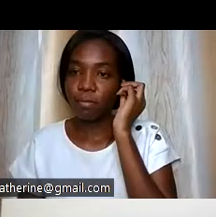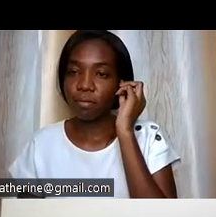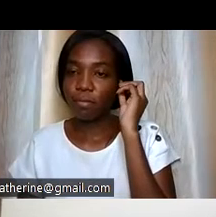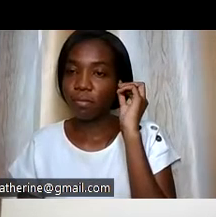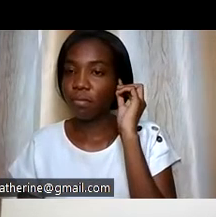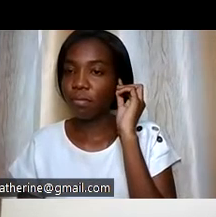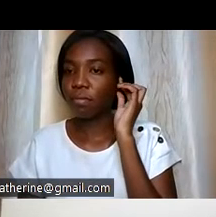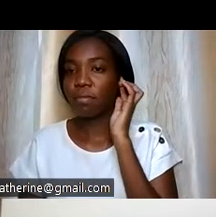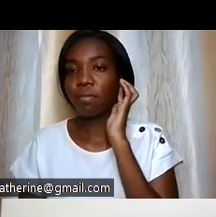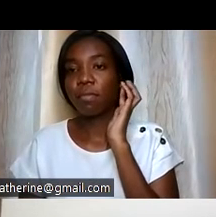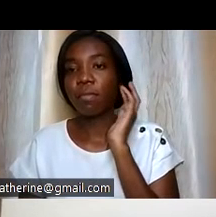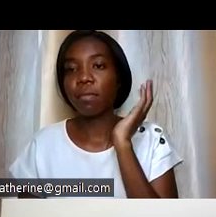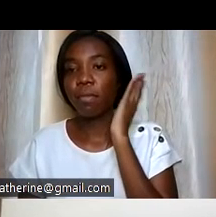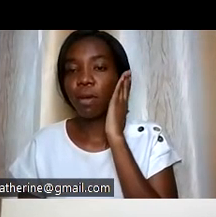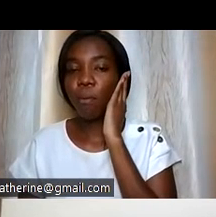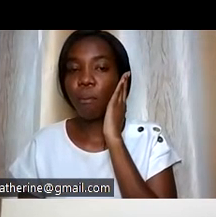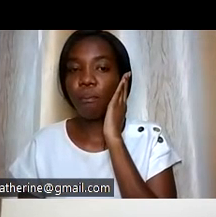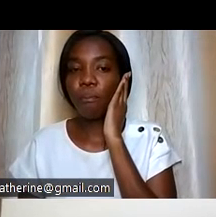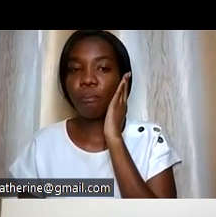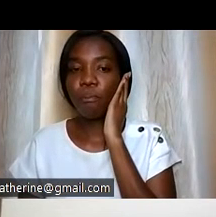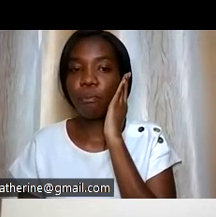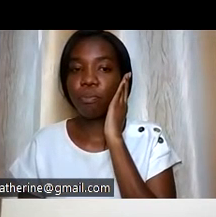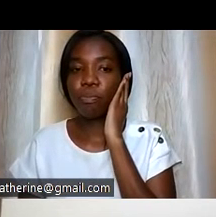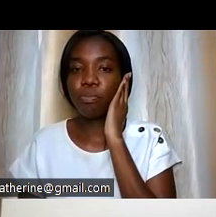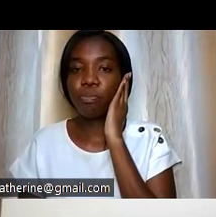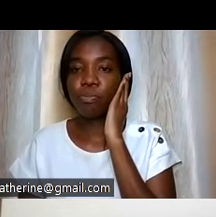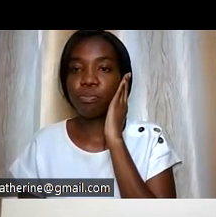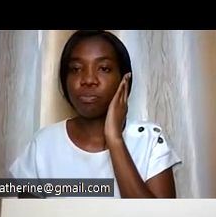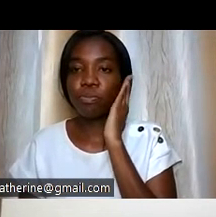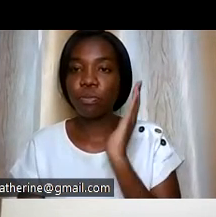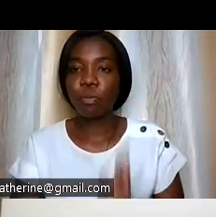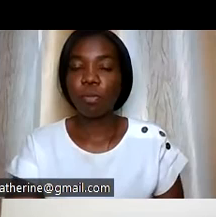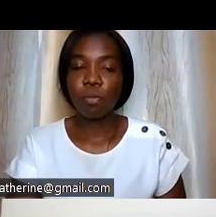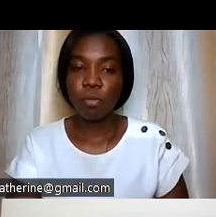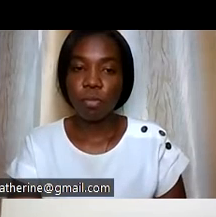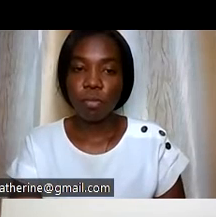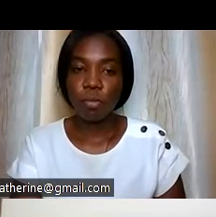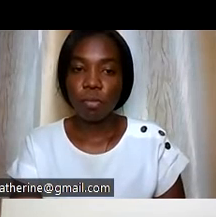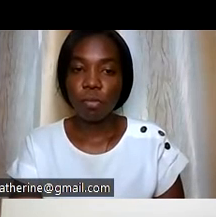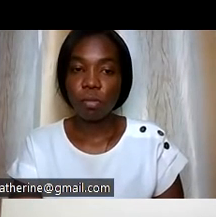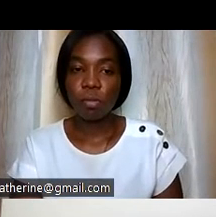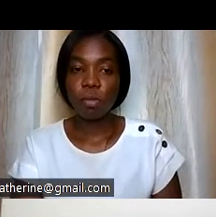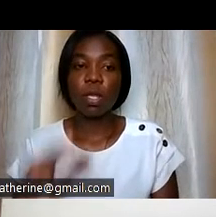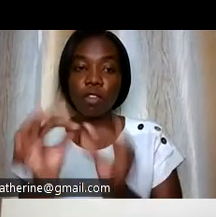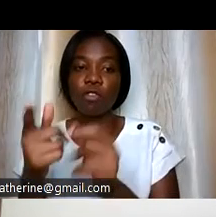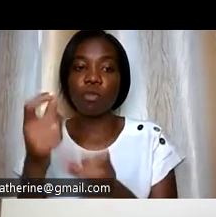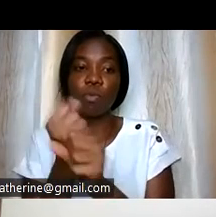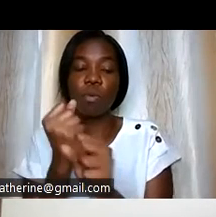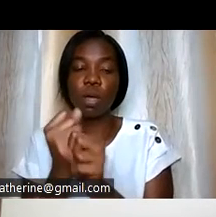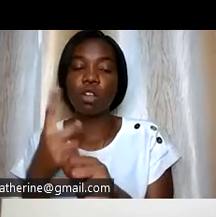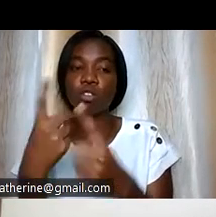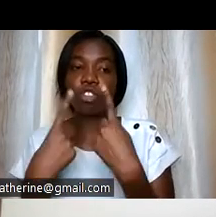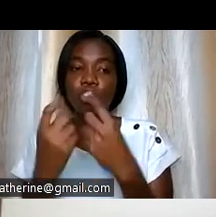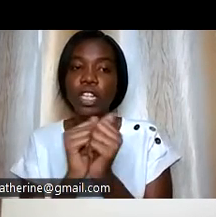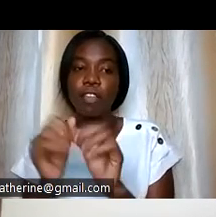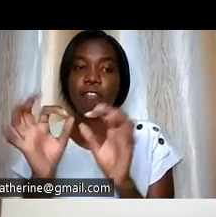raise up your hand and talk about. If you're working from, talk to your family. You know how you're